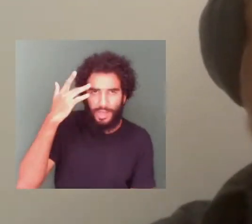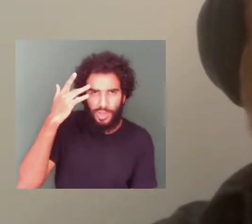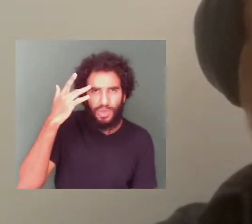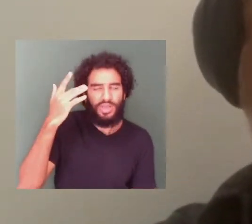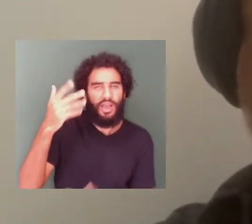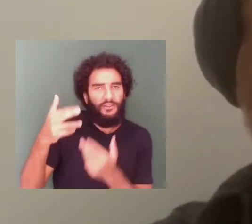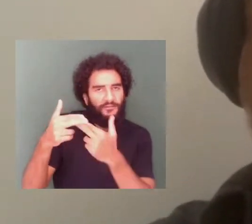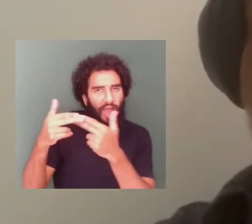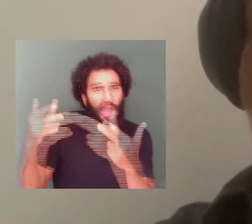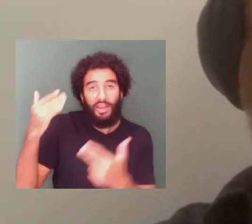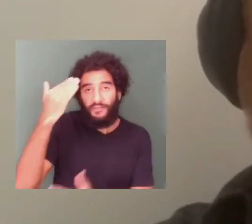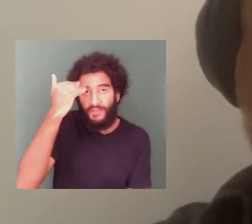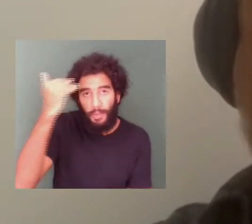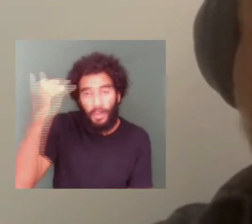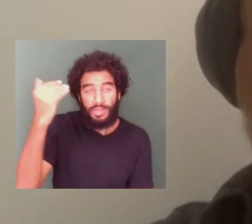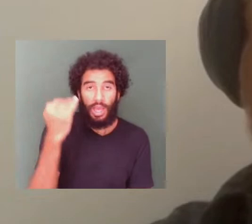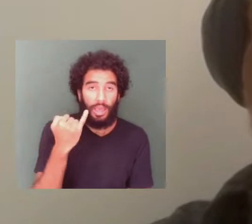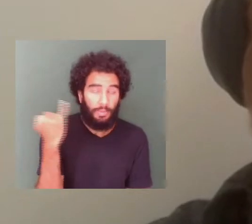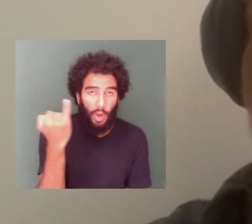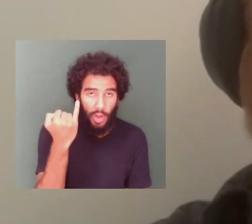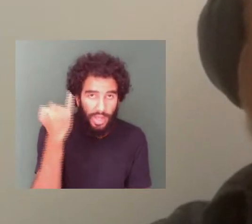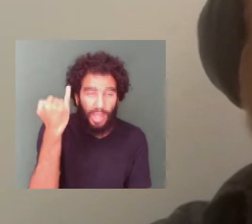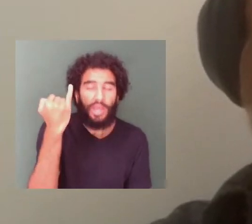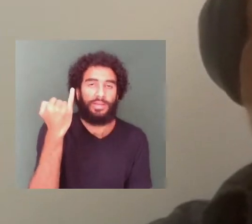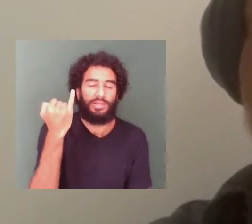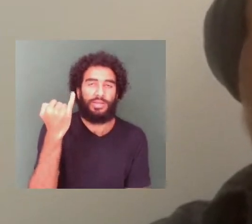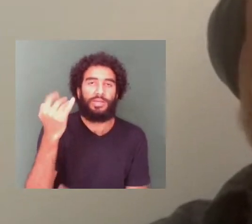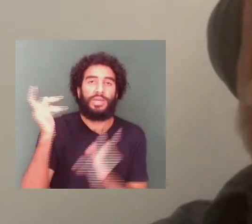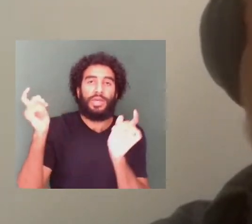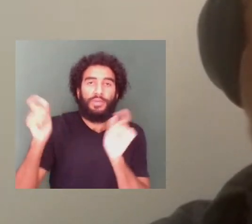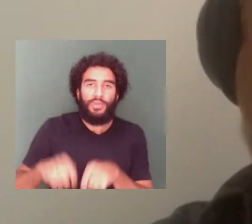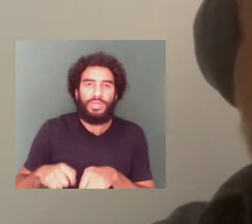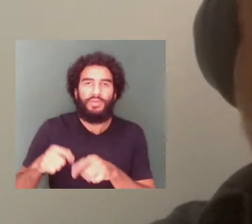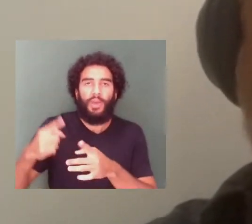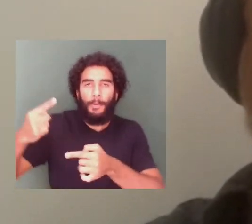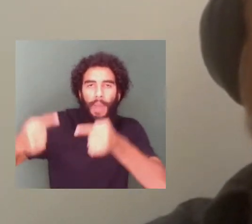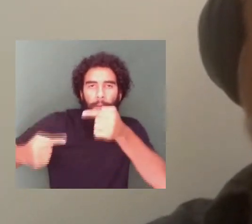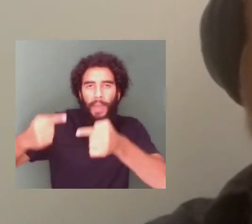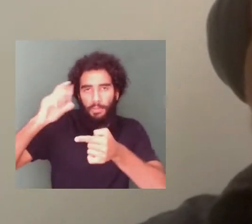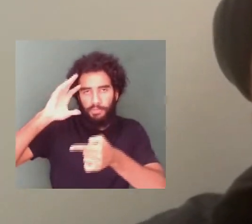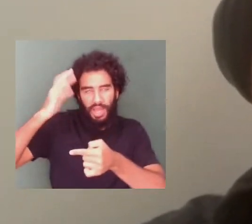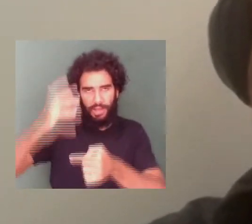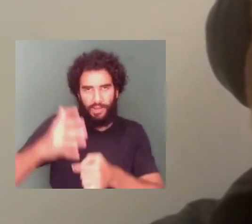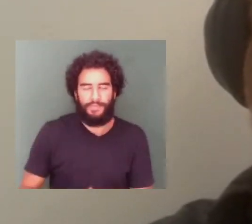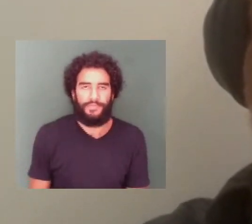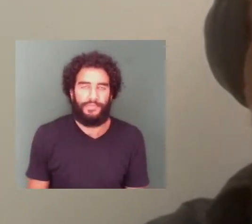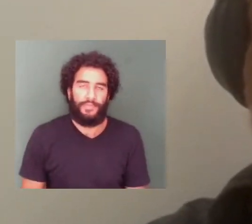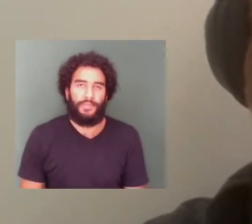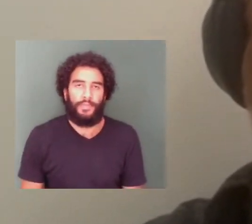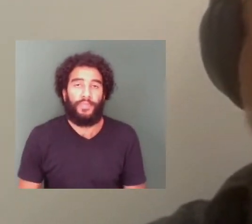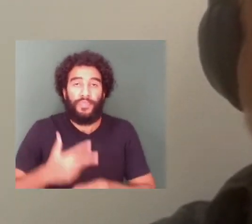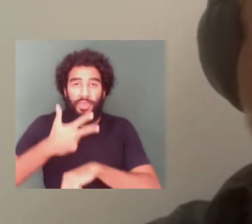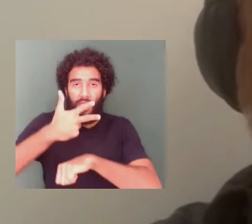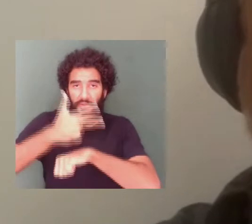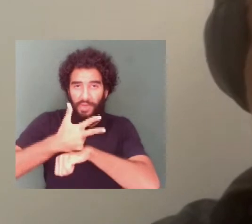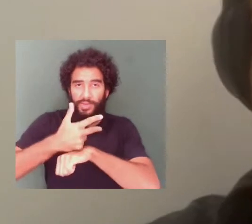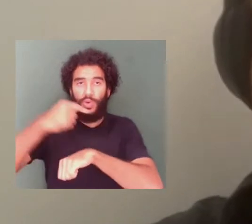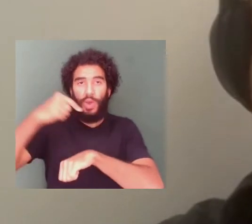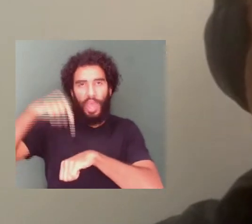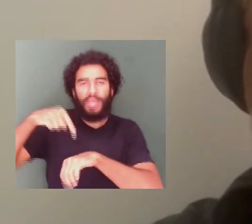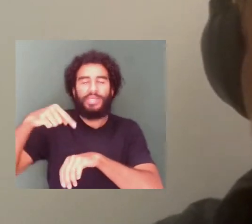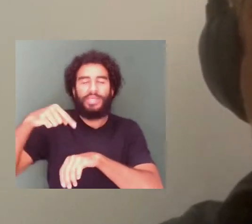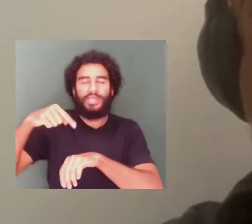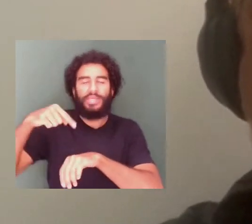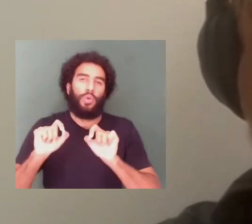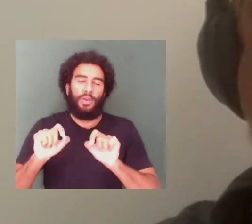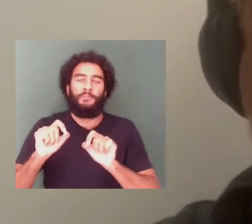many important actors that were present in this discussion. And this video is